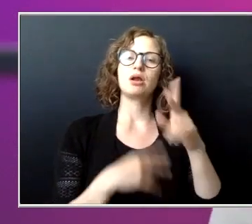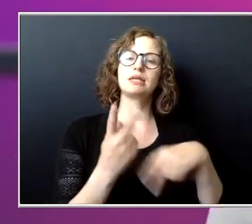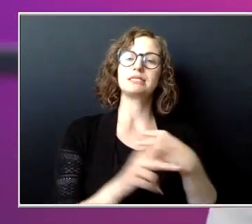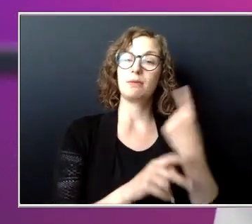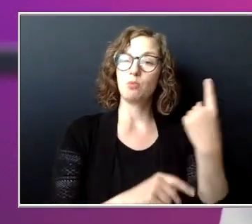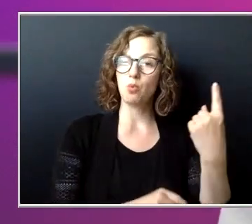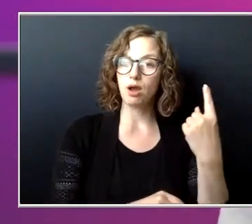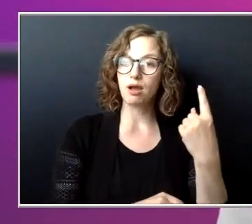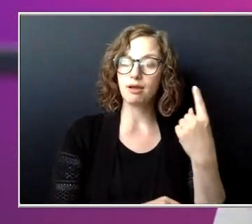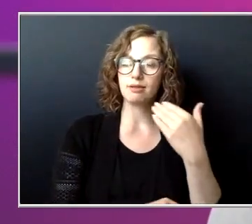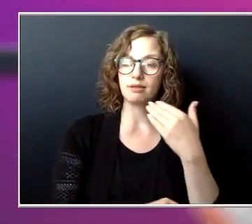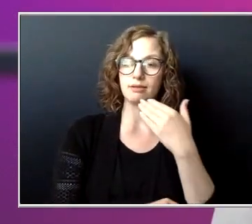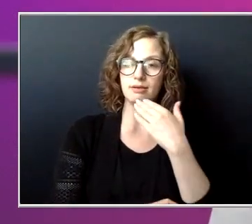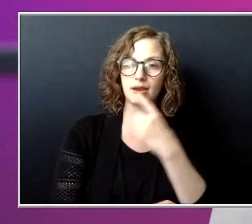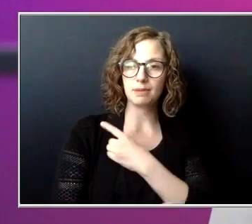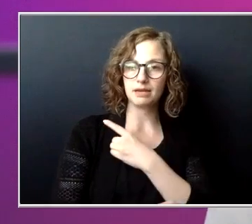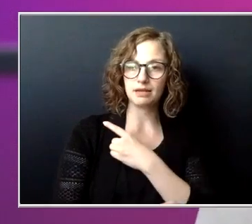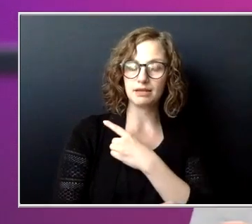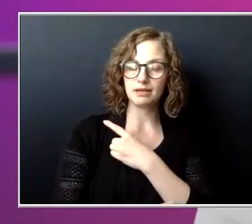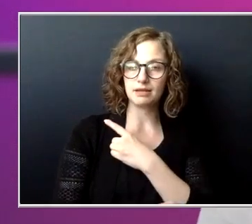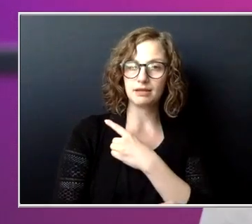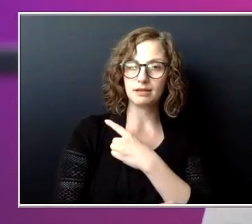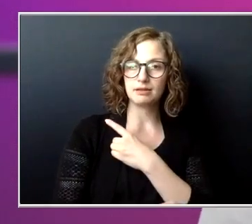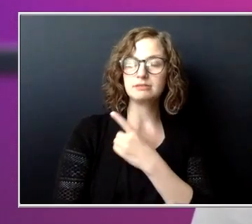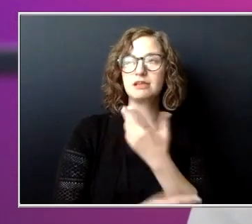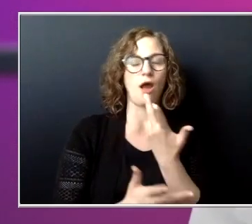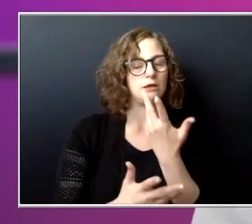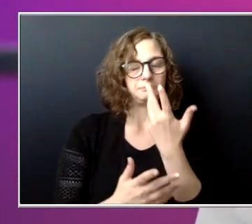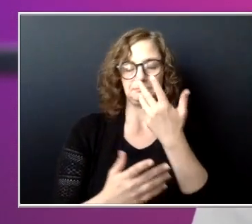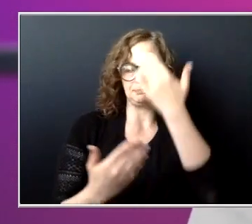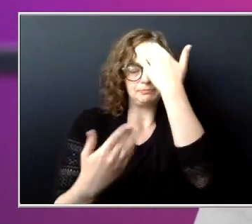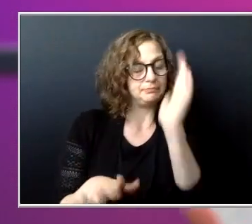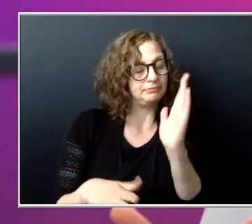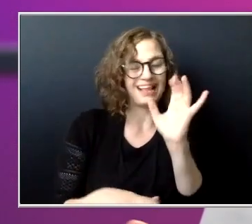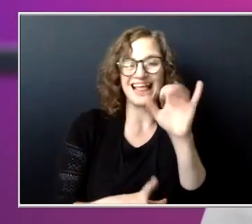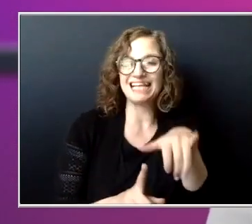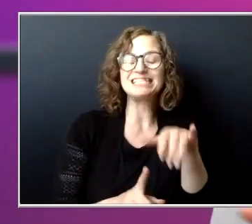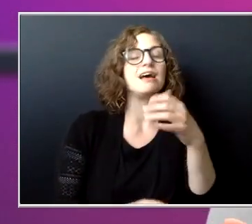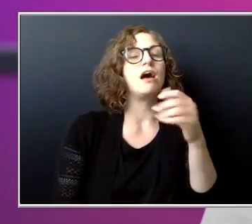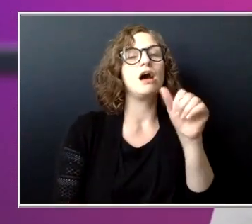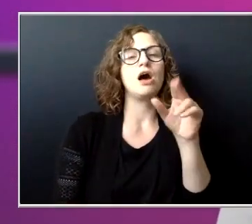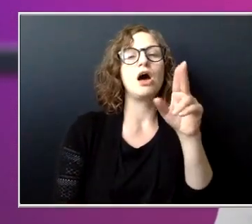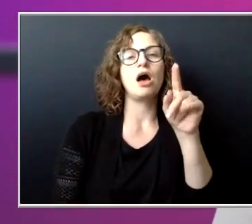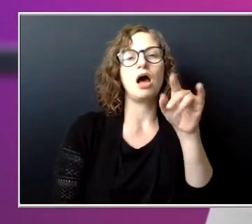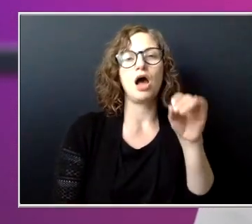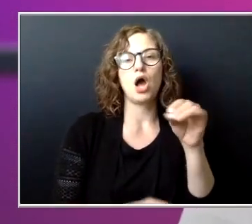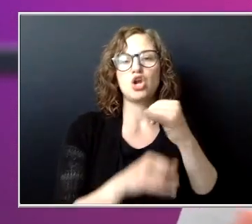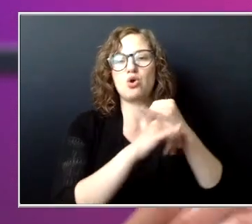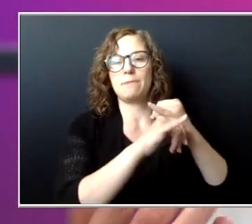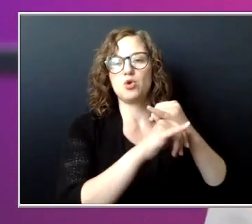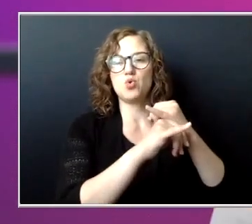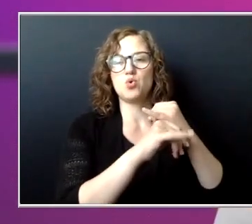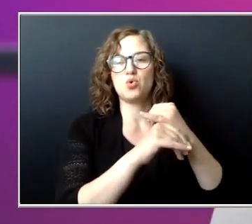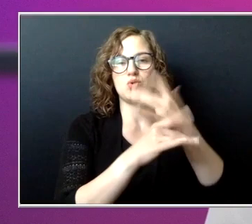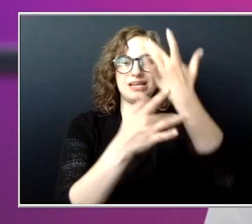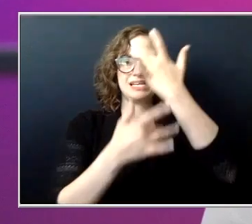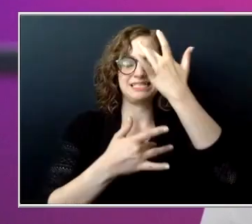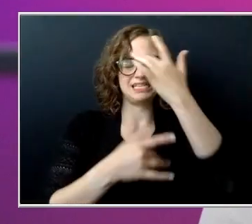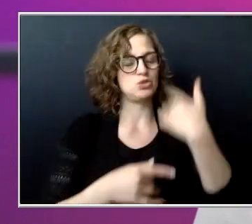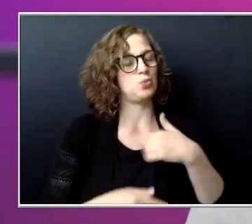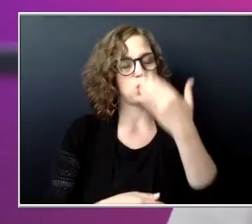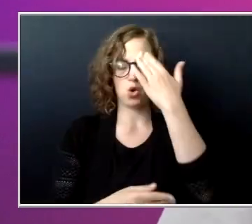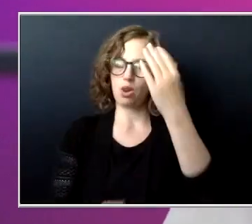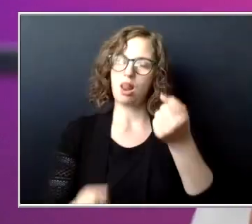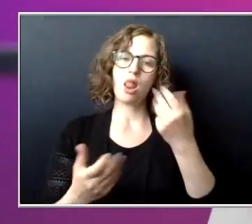that it's an autoimmune disease, and autoimmune triggers are many and numerous. We know that genetics play a